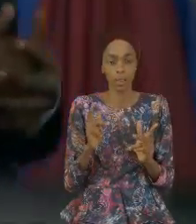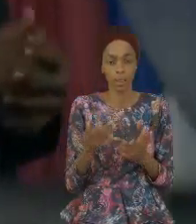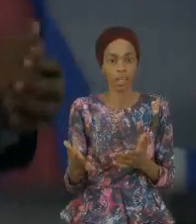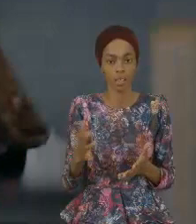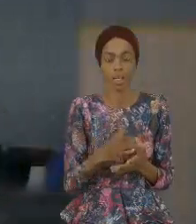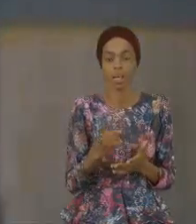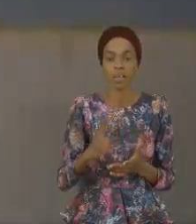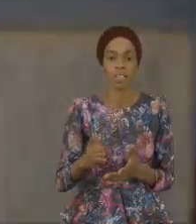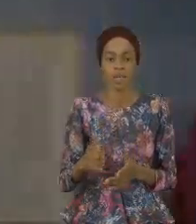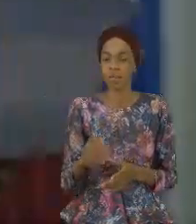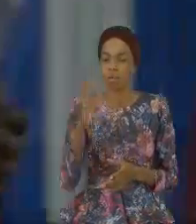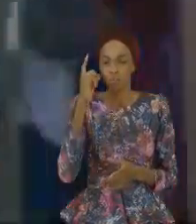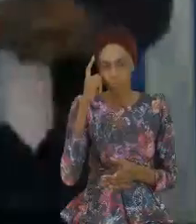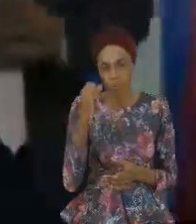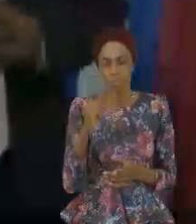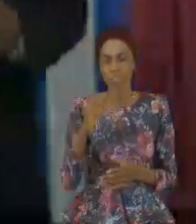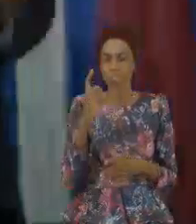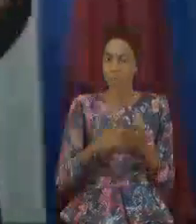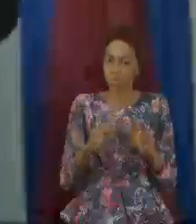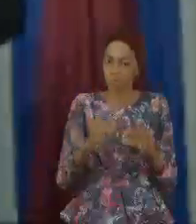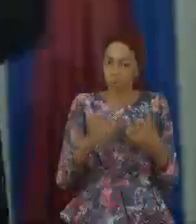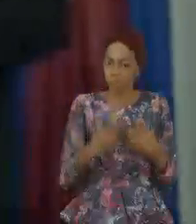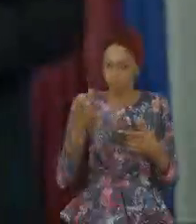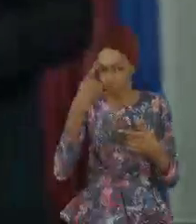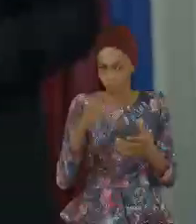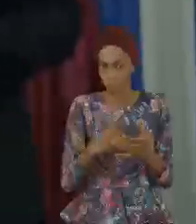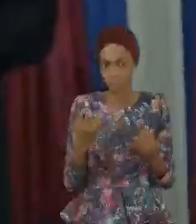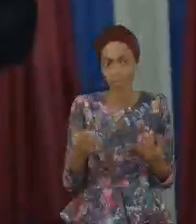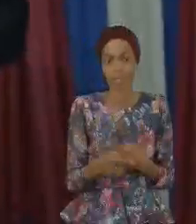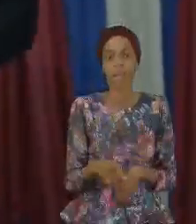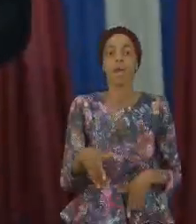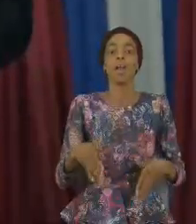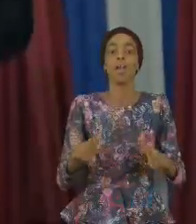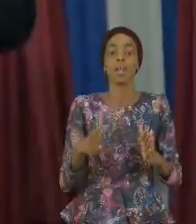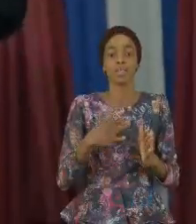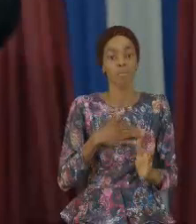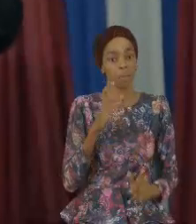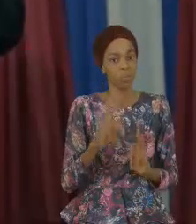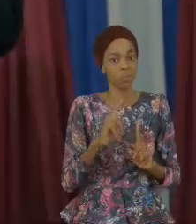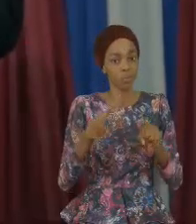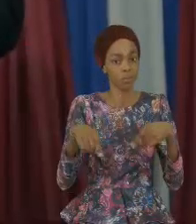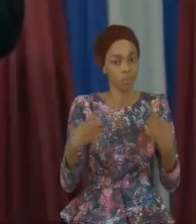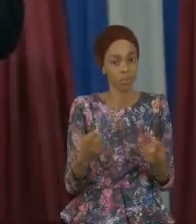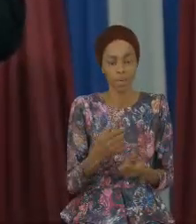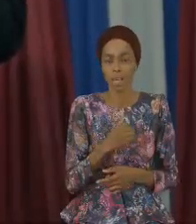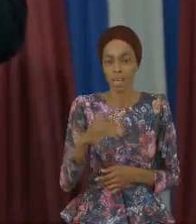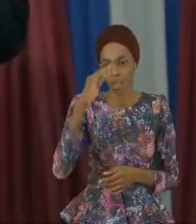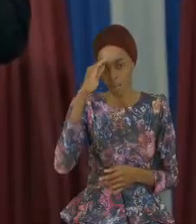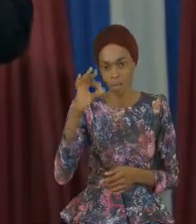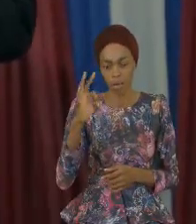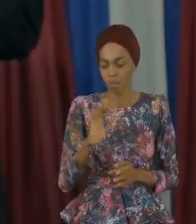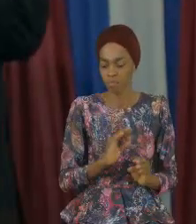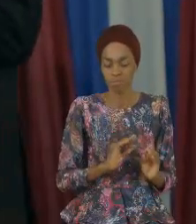what doctrine do you have for me today? Let my people go. A man of one goal,